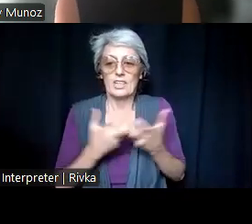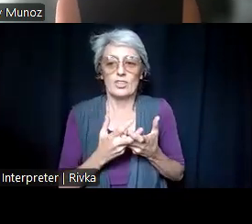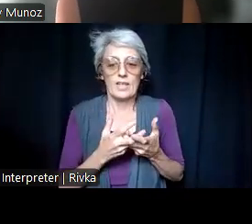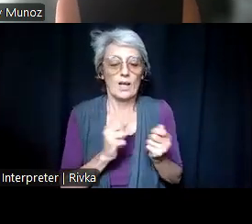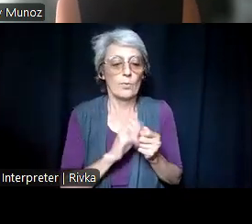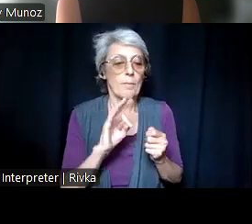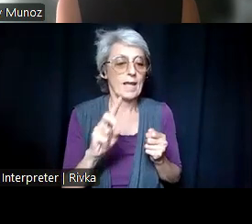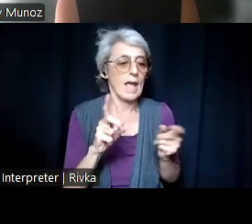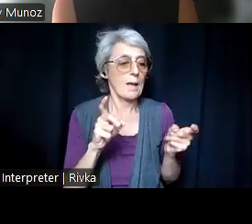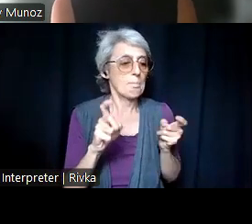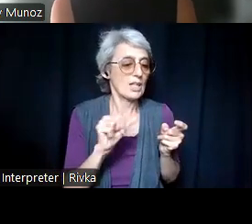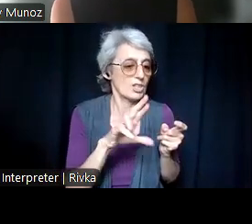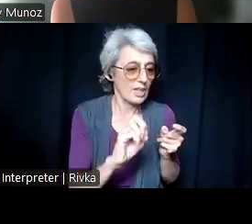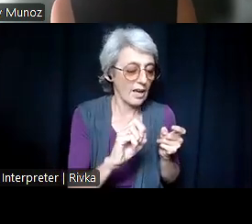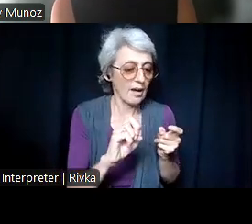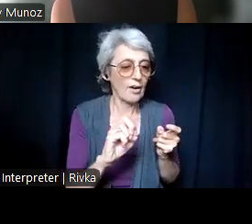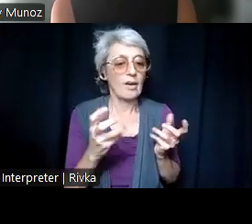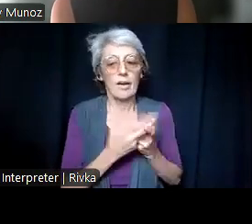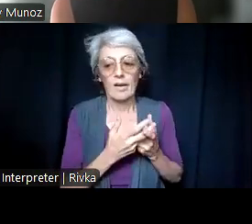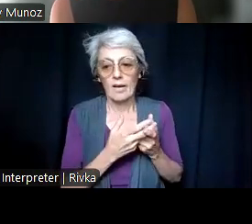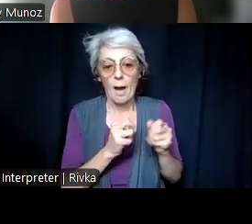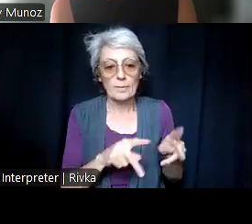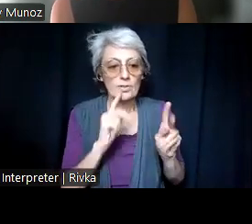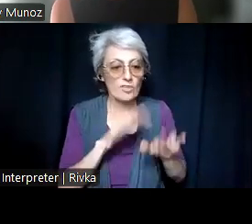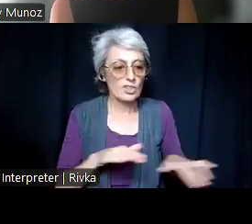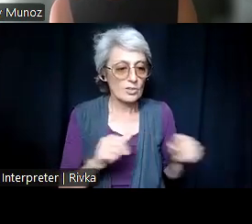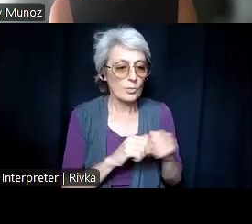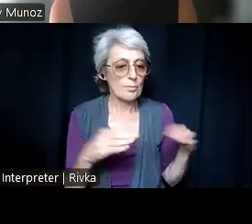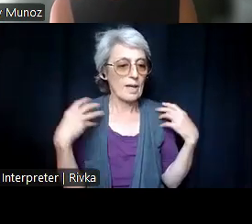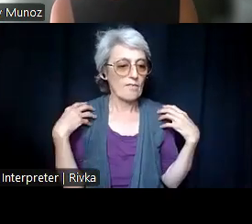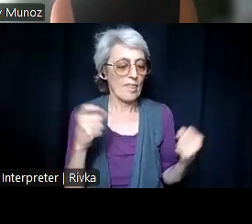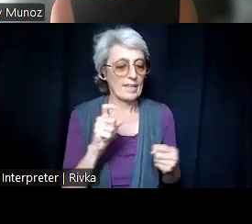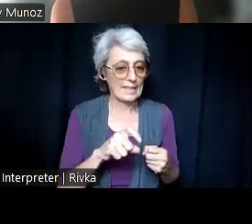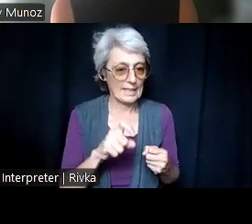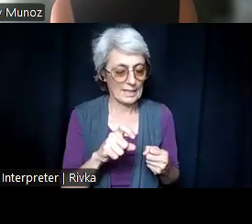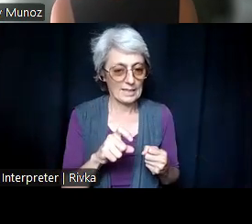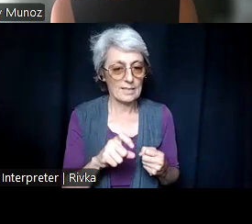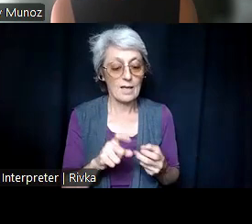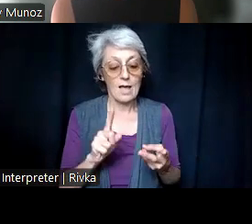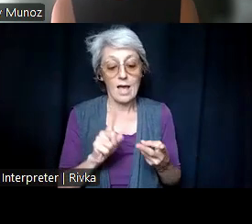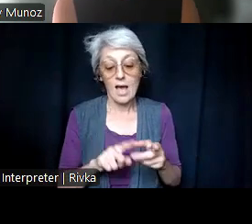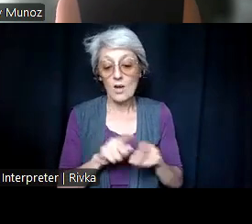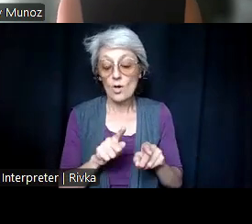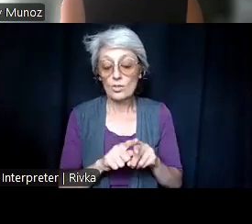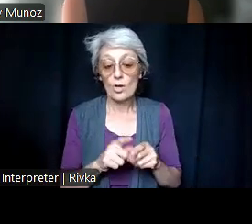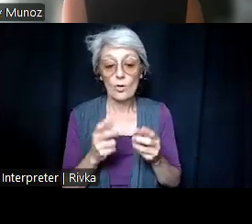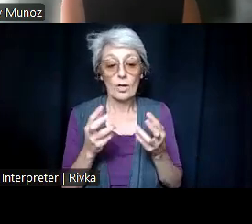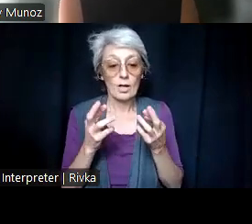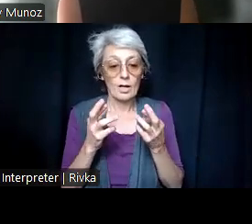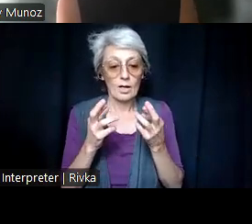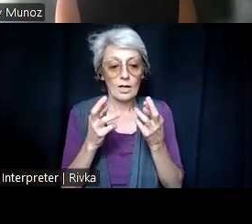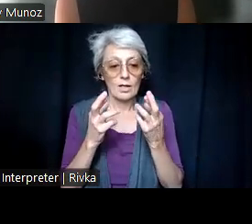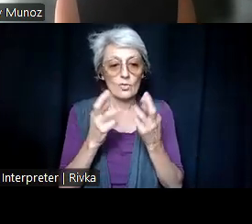and opportunities for children with behavioral health needs, as well as resources from